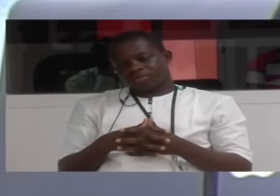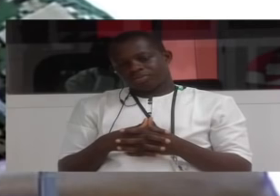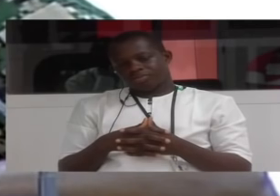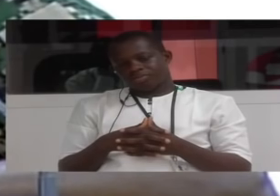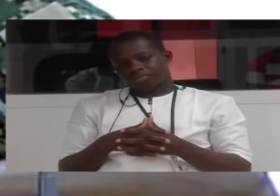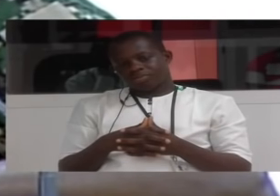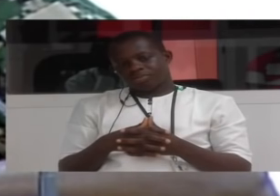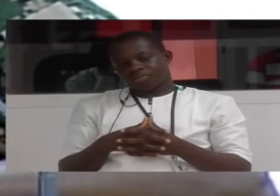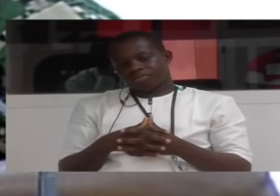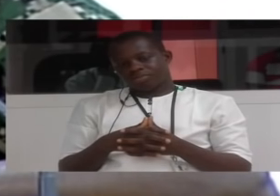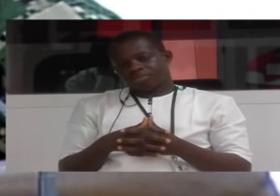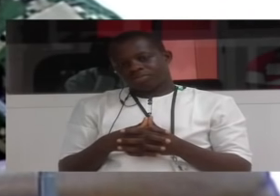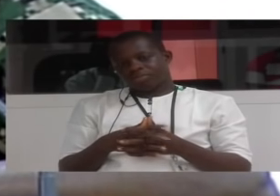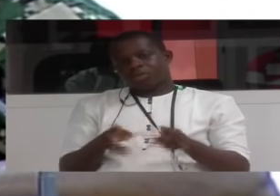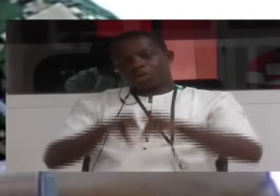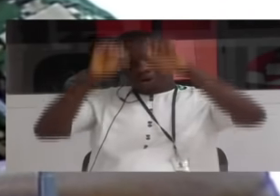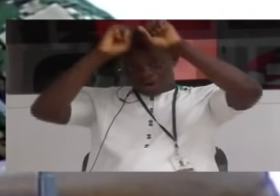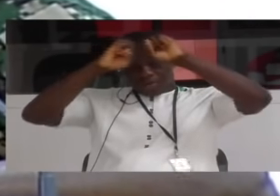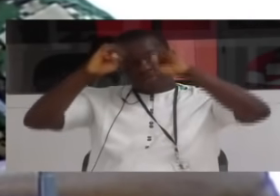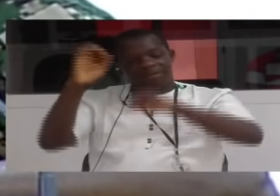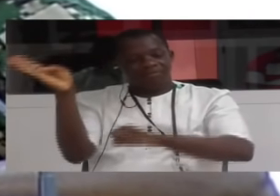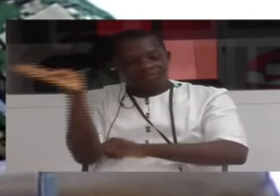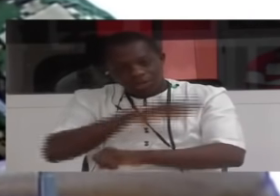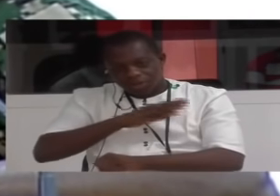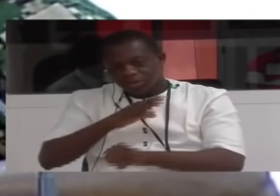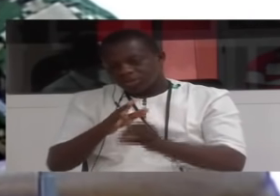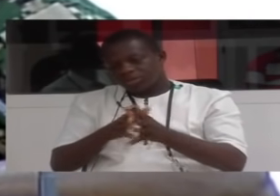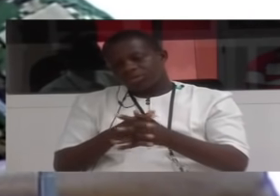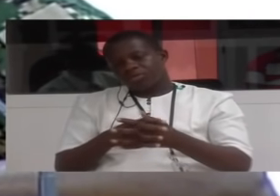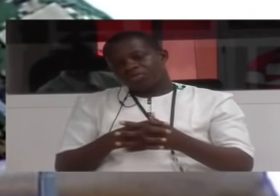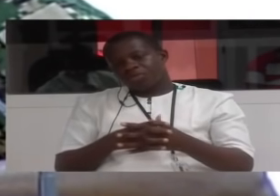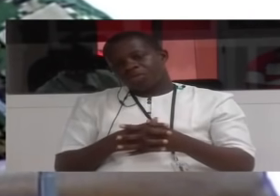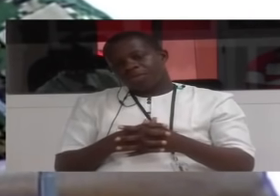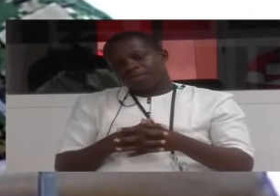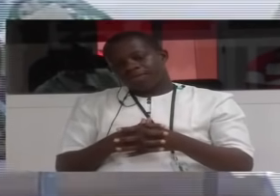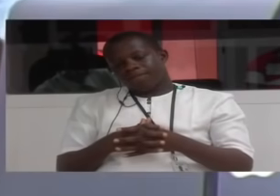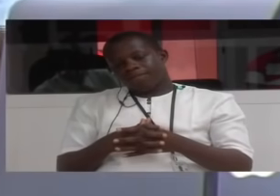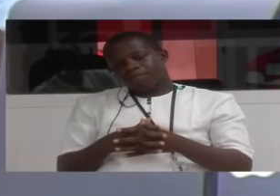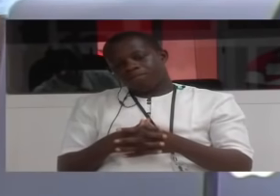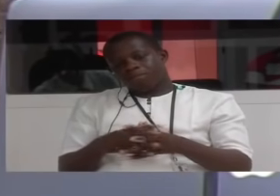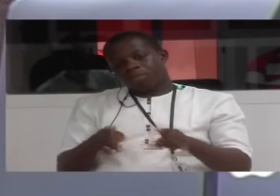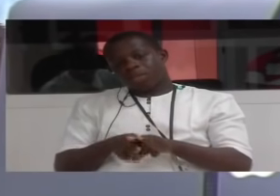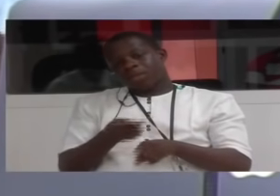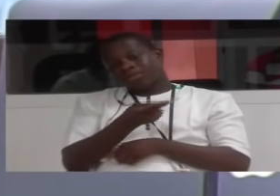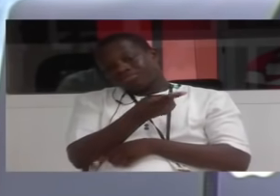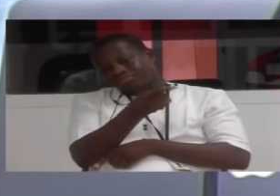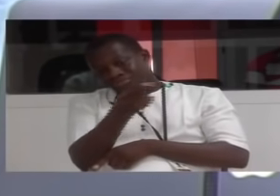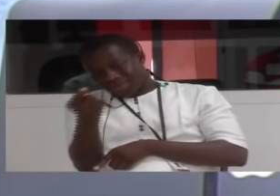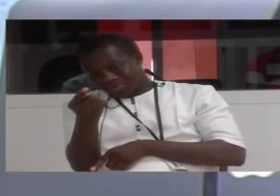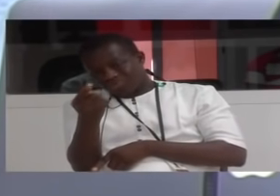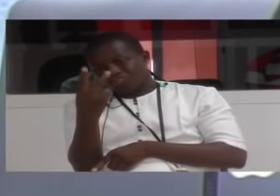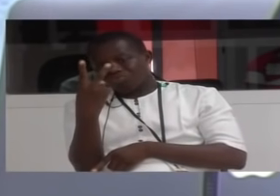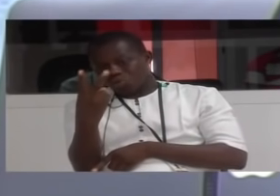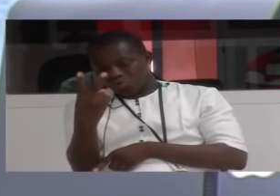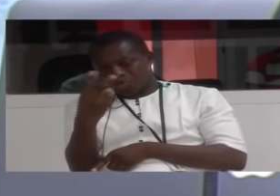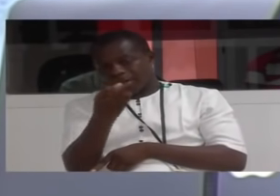ni. Nguur gi fenn na. The government is lying. Ñi, these two